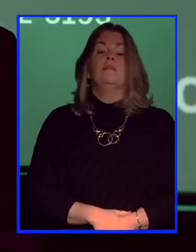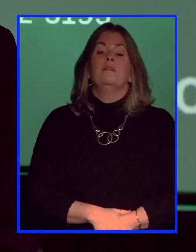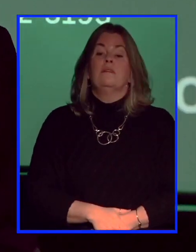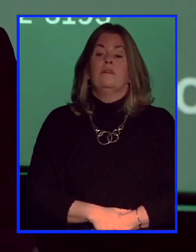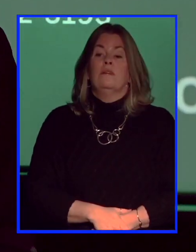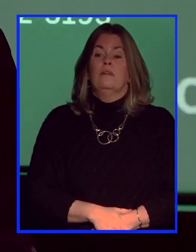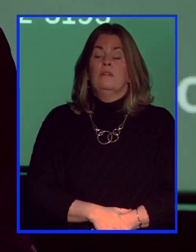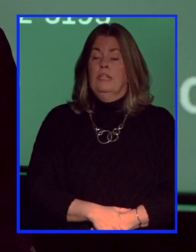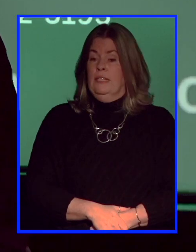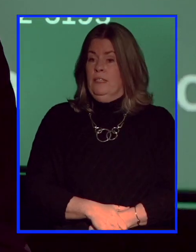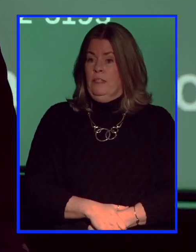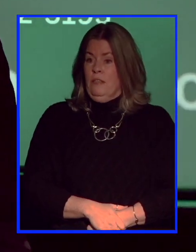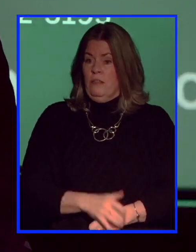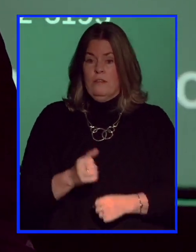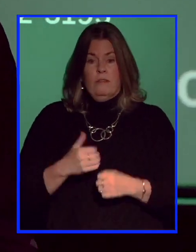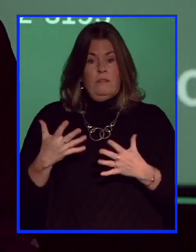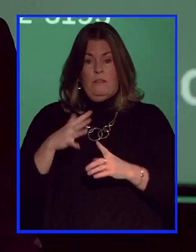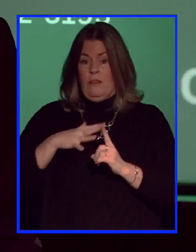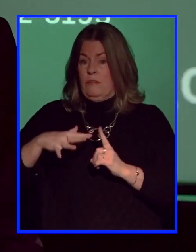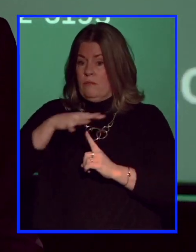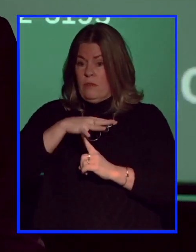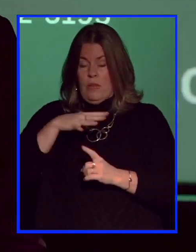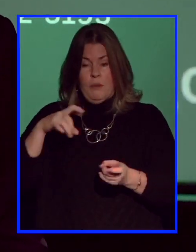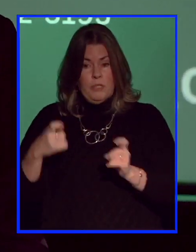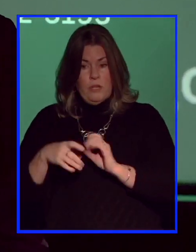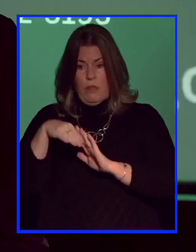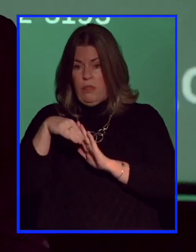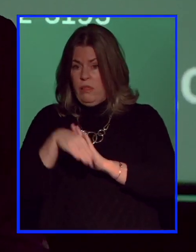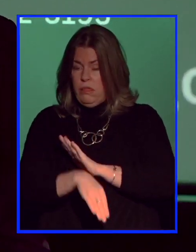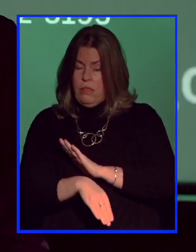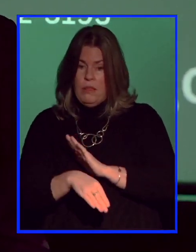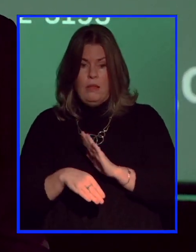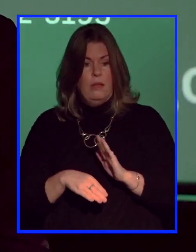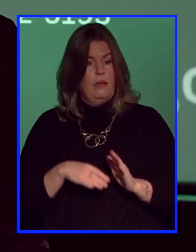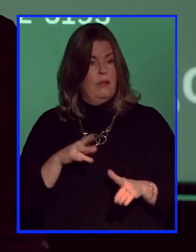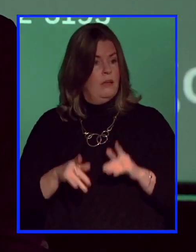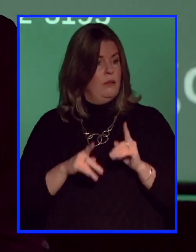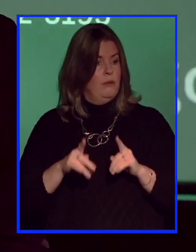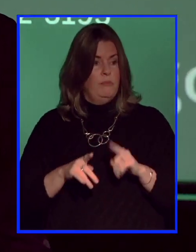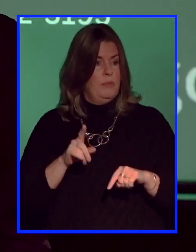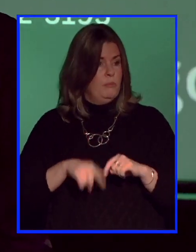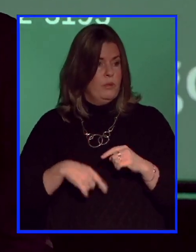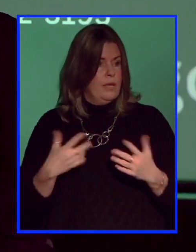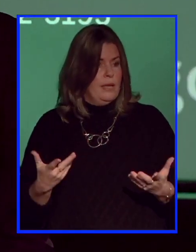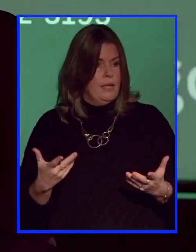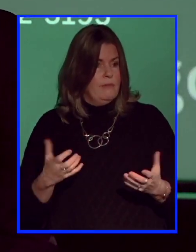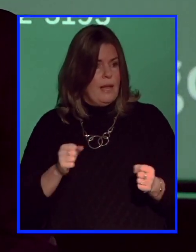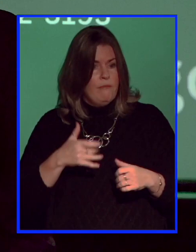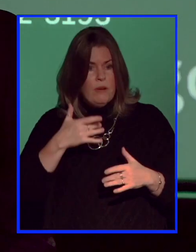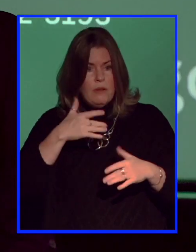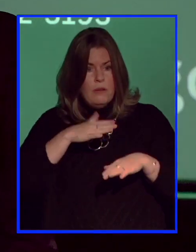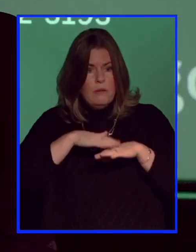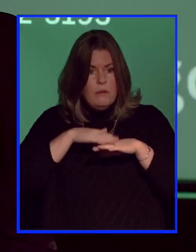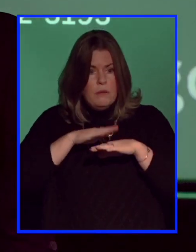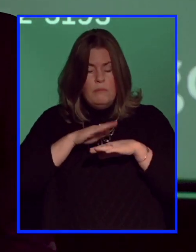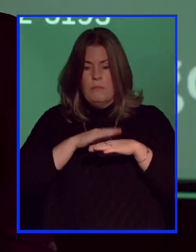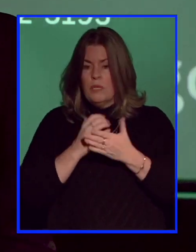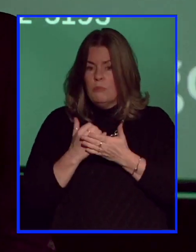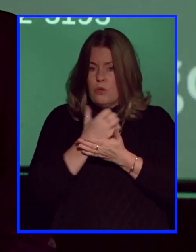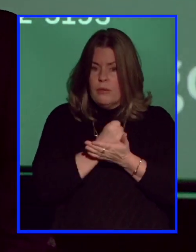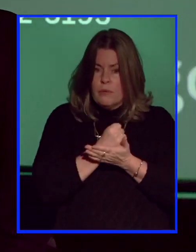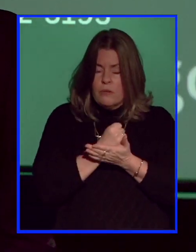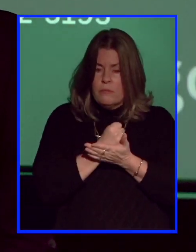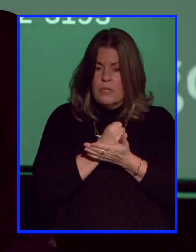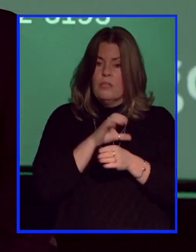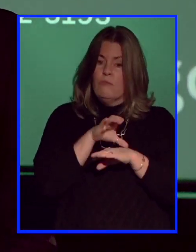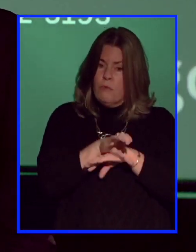a lot of climate change degradation, so people can't even eke out a minimal income, is driving people to come up